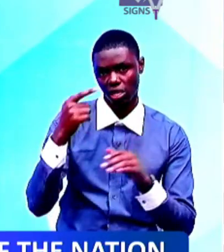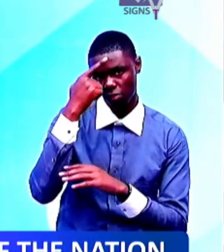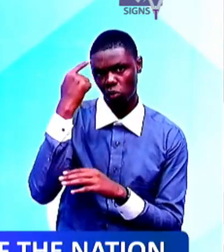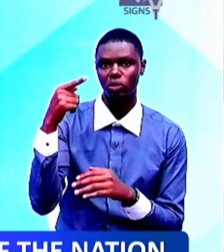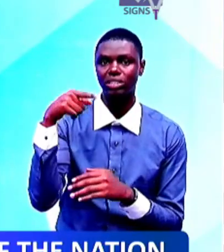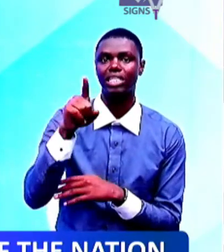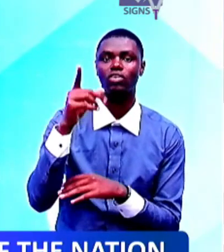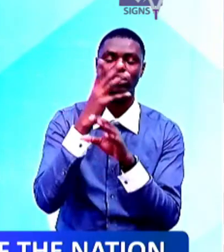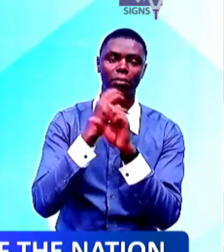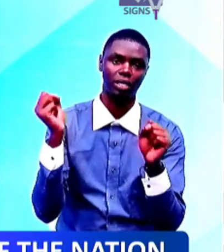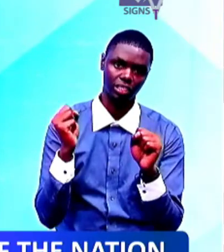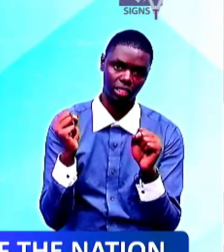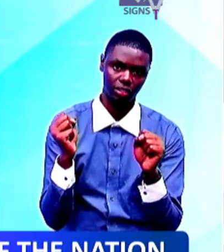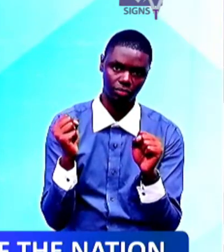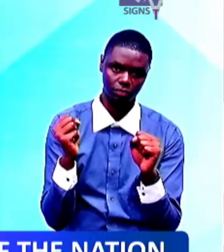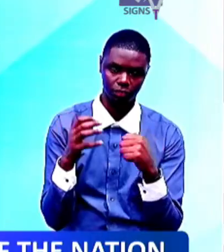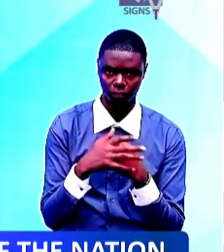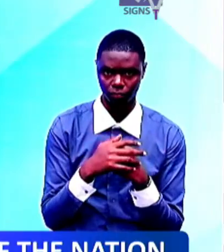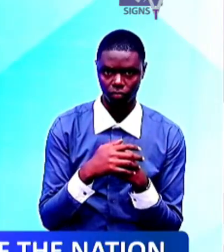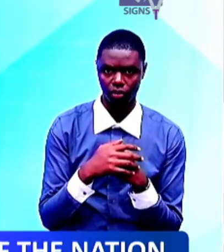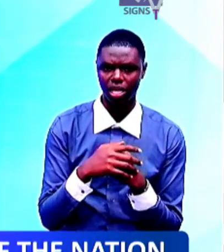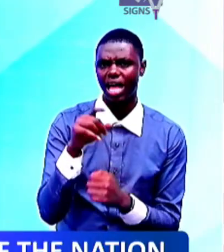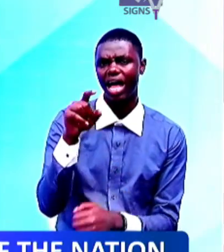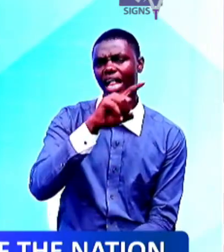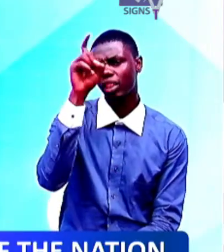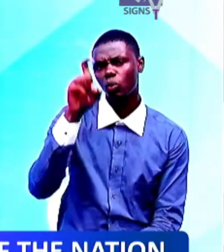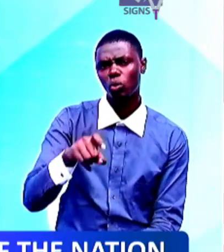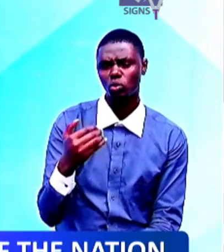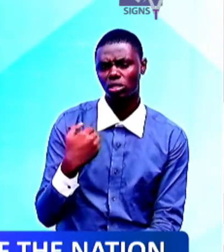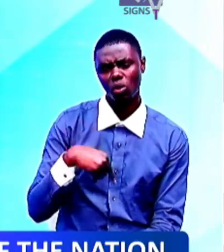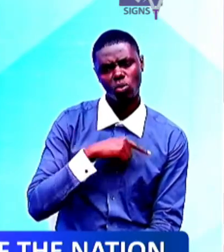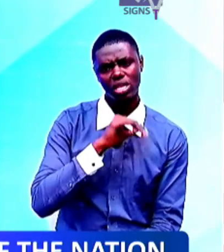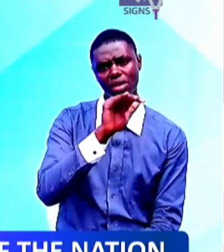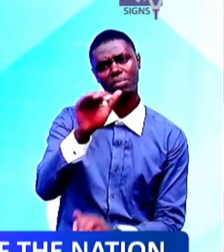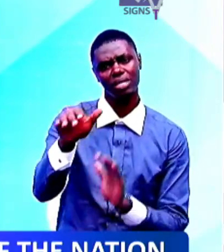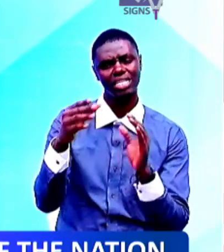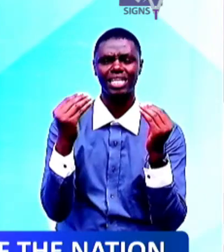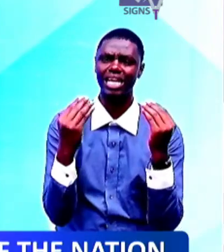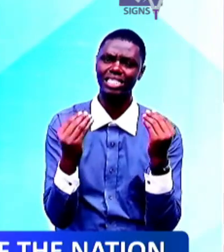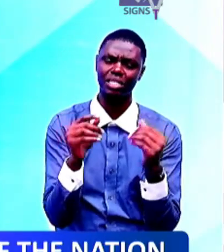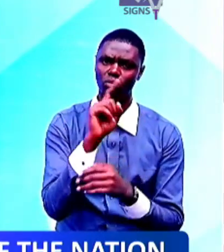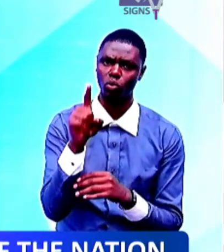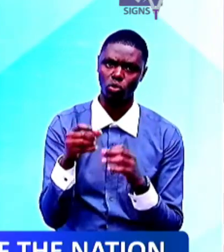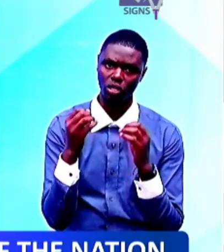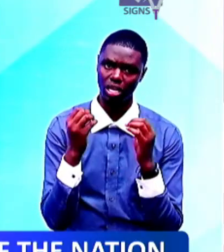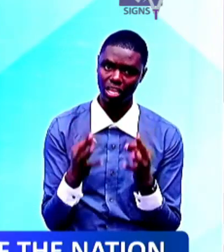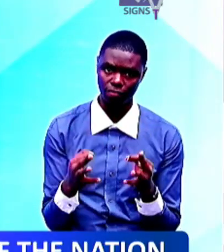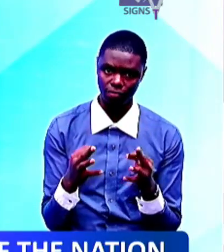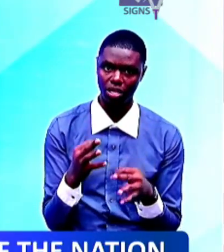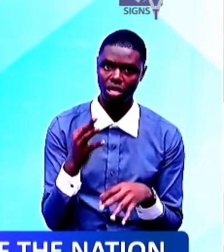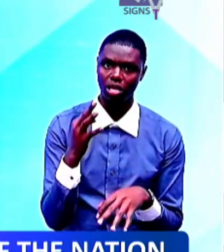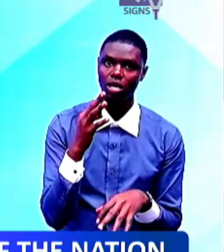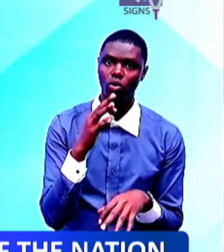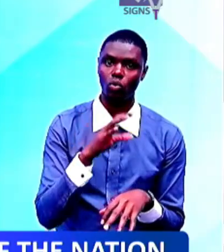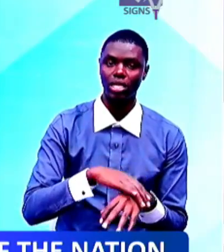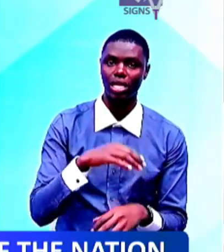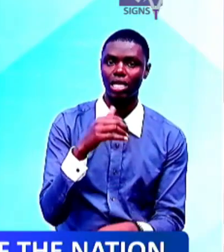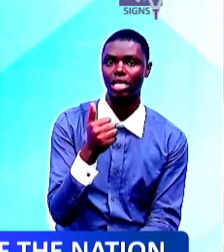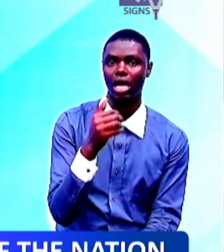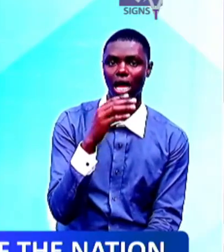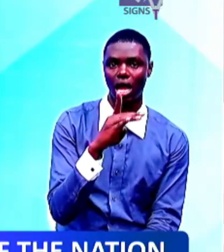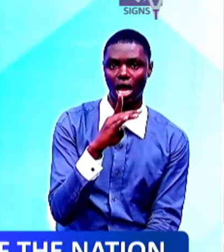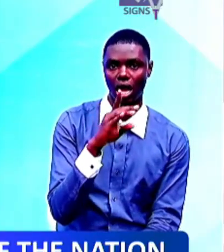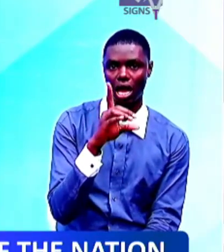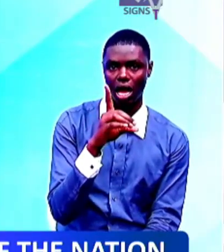presidency that he has onto him. And the questions people have been asking are very simple. If we get an Abdel Kadir as